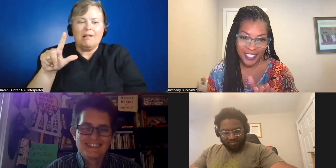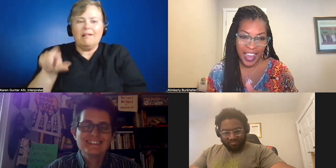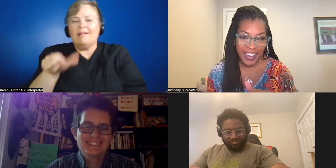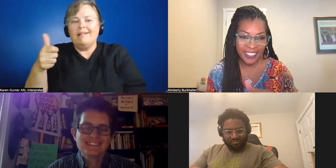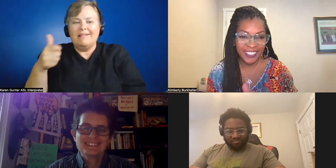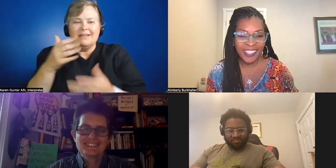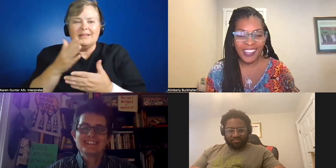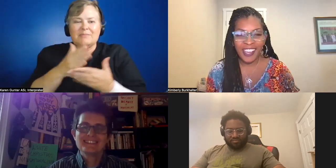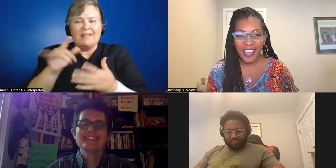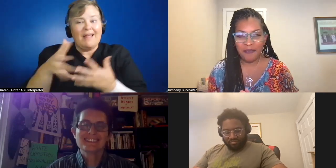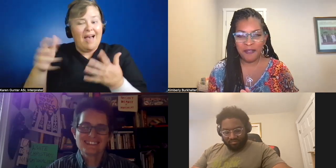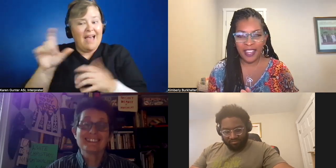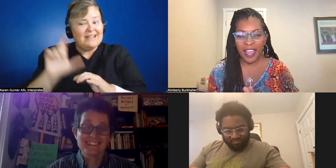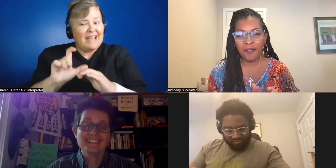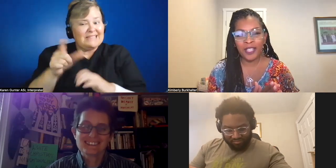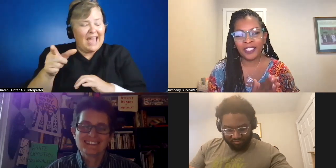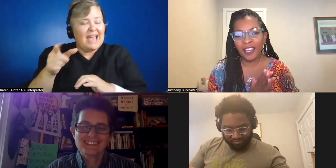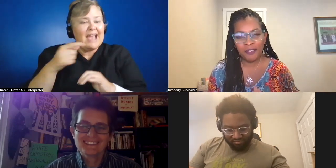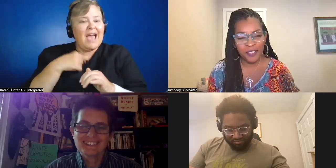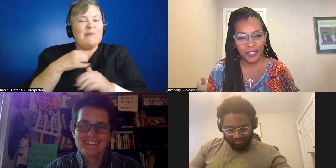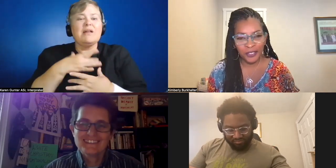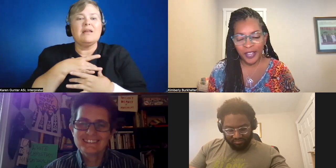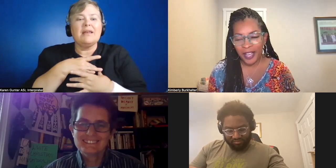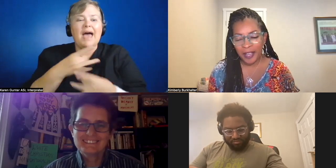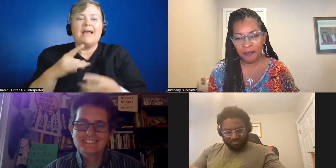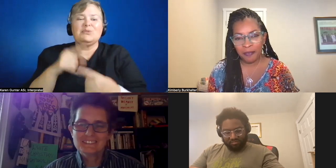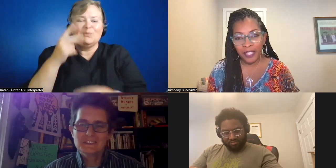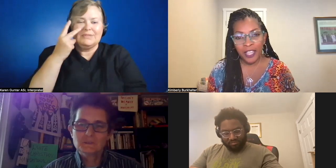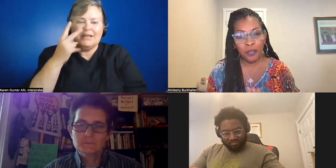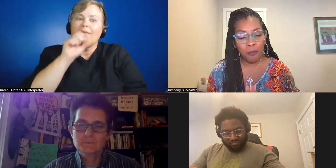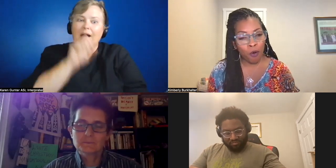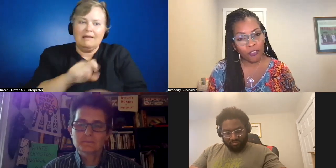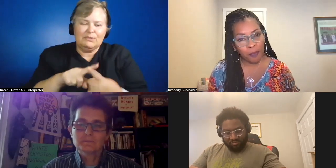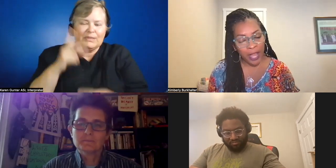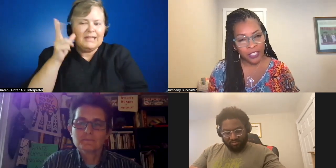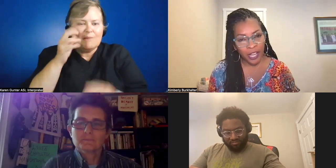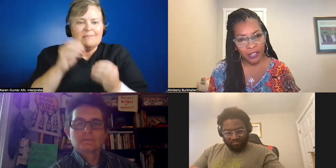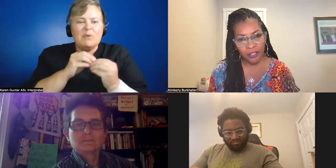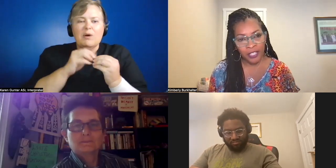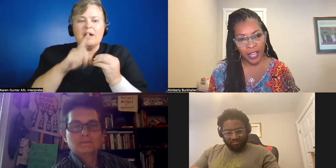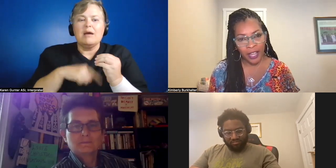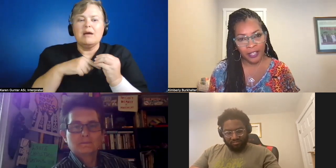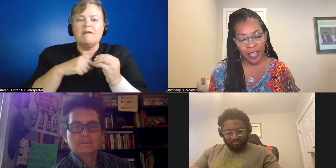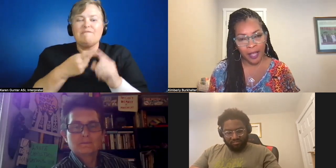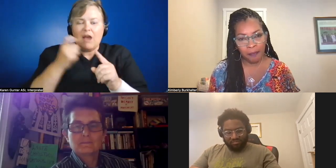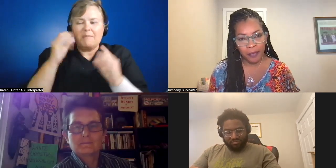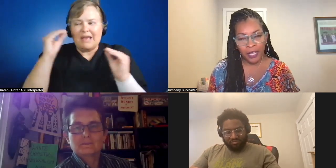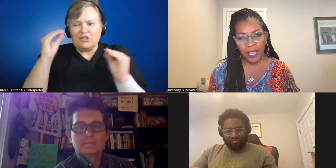that stack that I would love to hear more from educators,